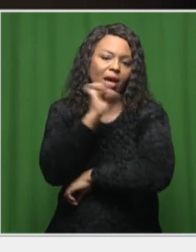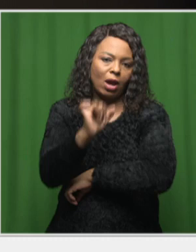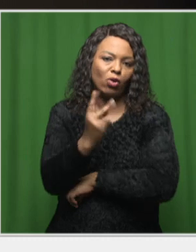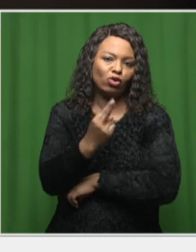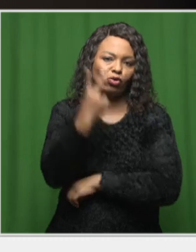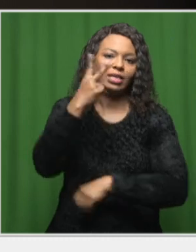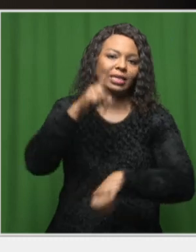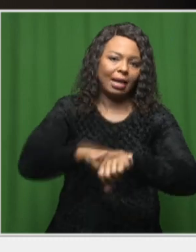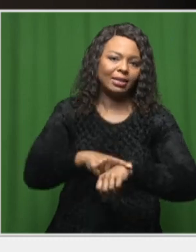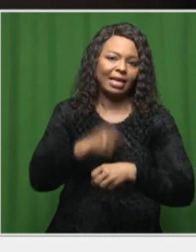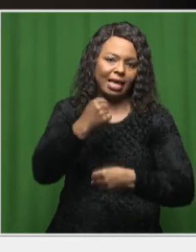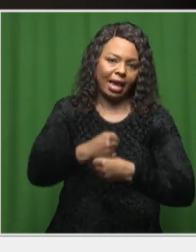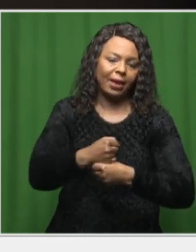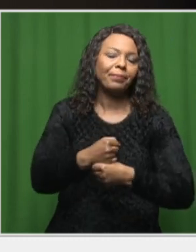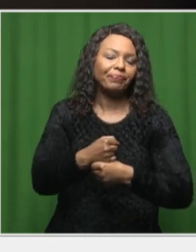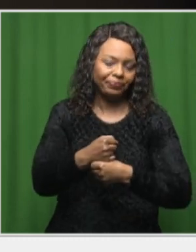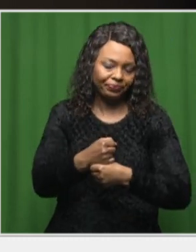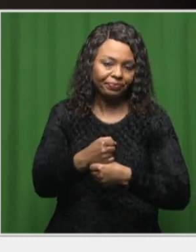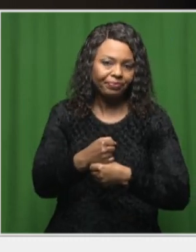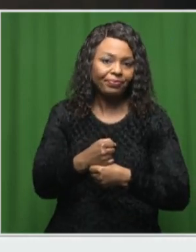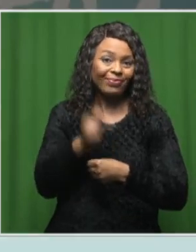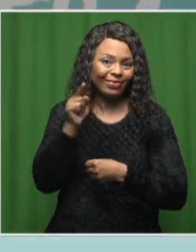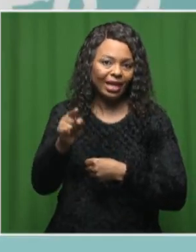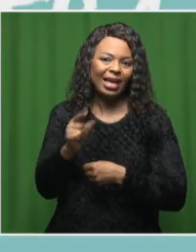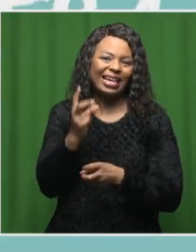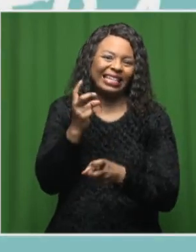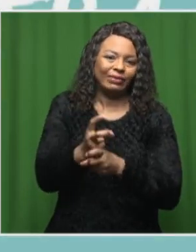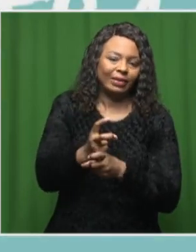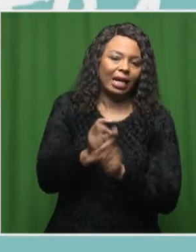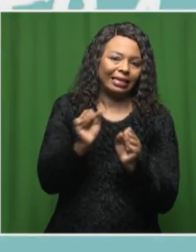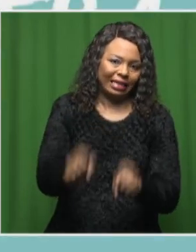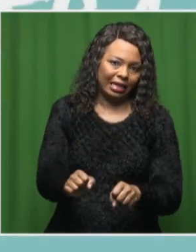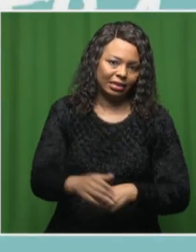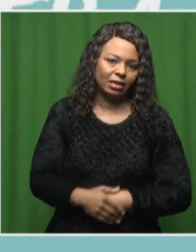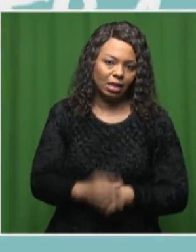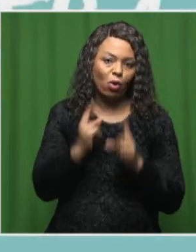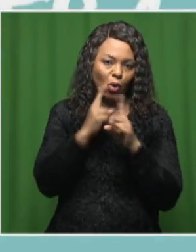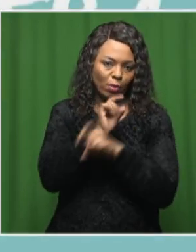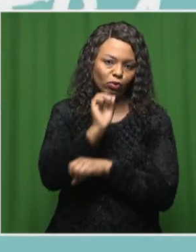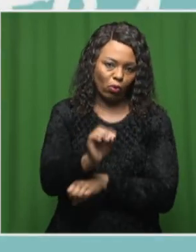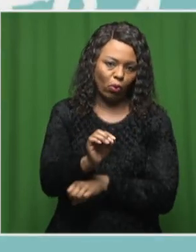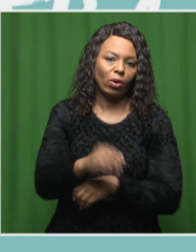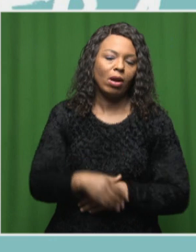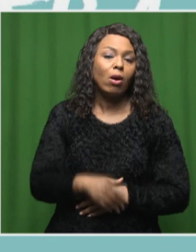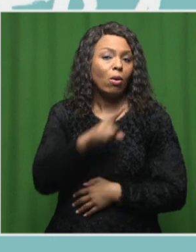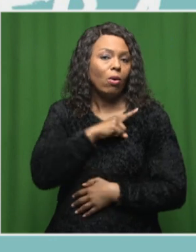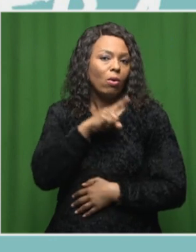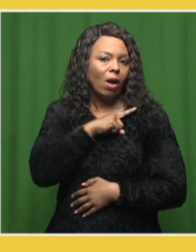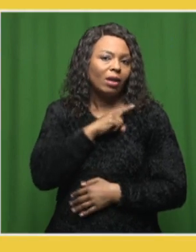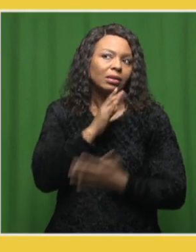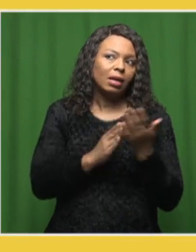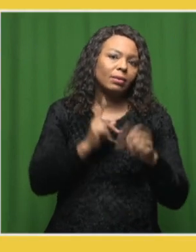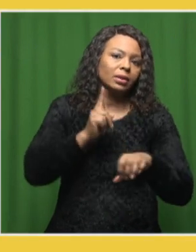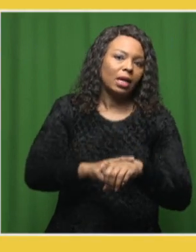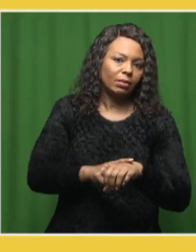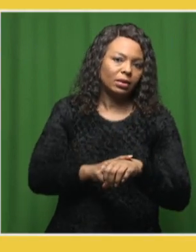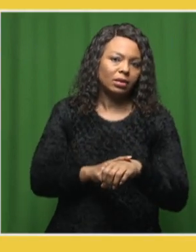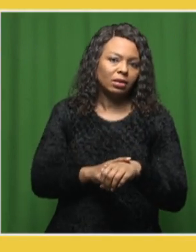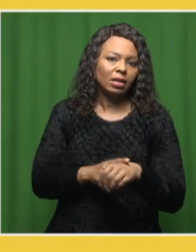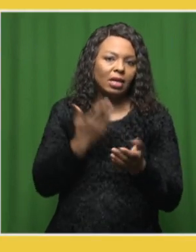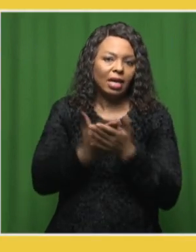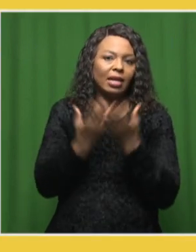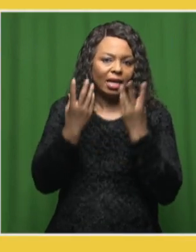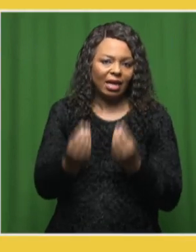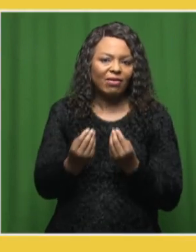a year. Yeah. So it's a very difficult, it's complex, because you could also have familial